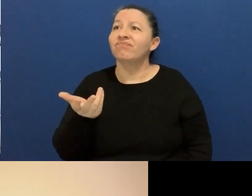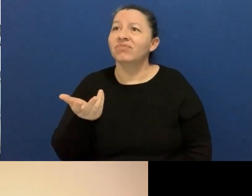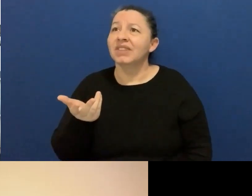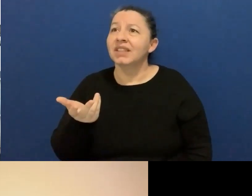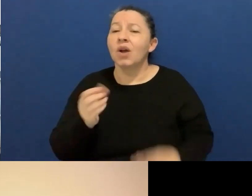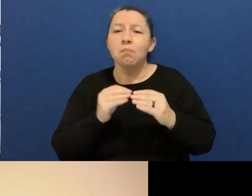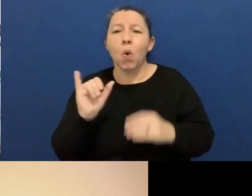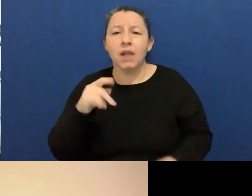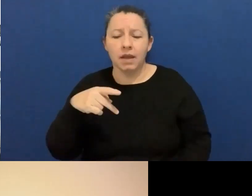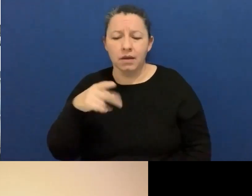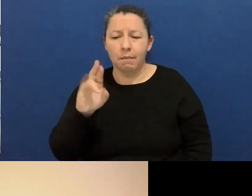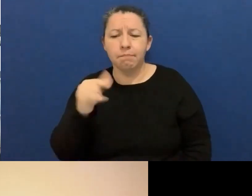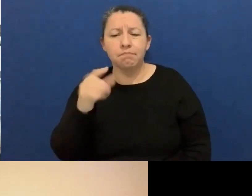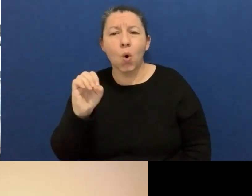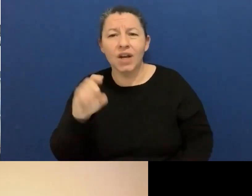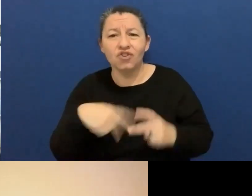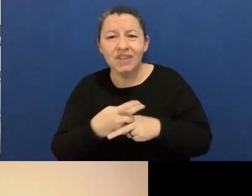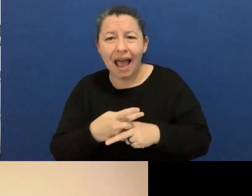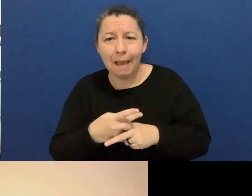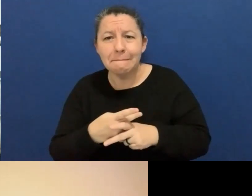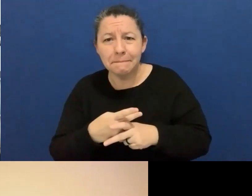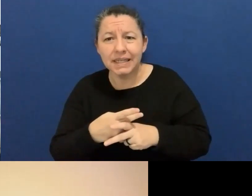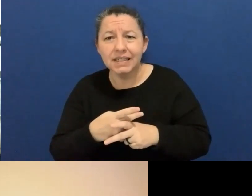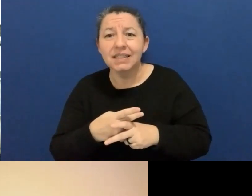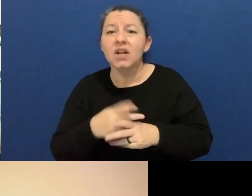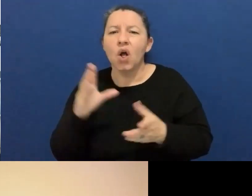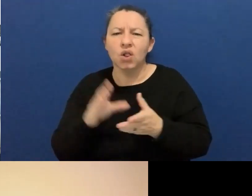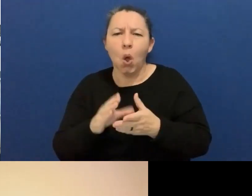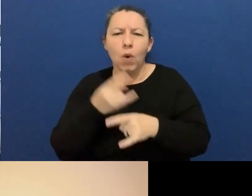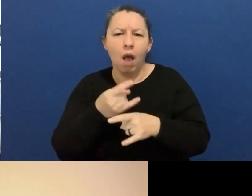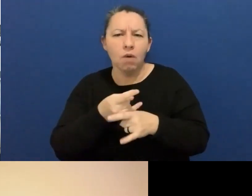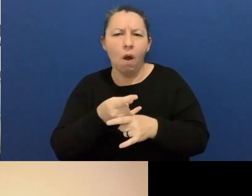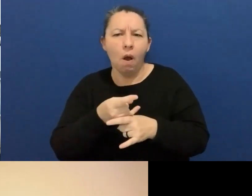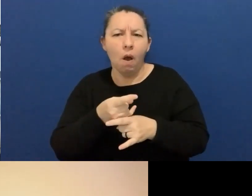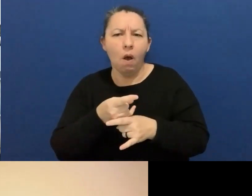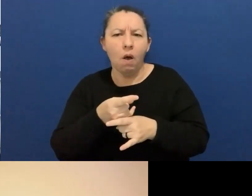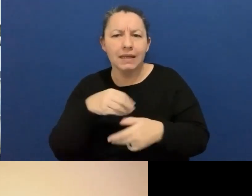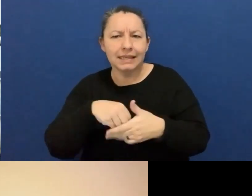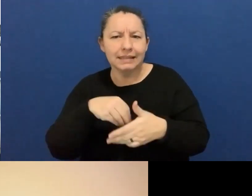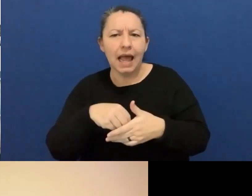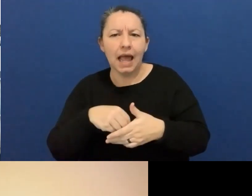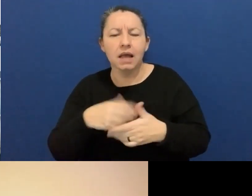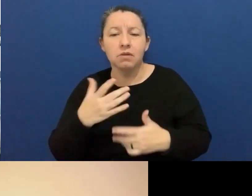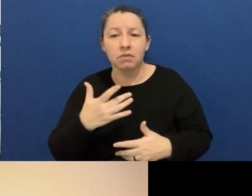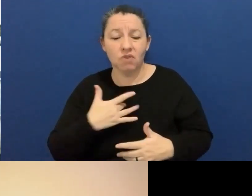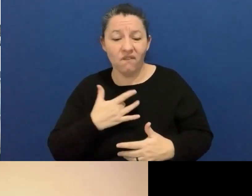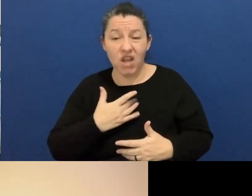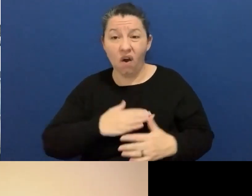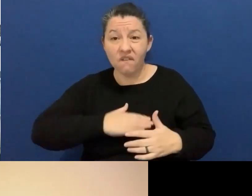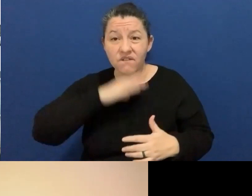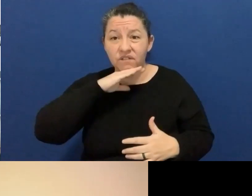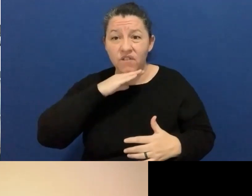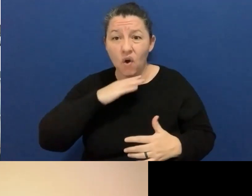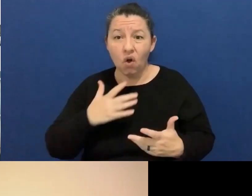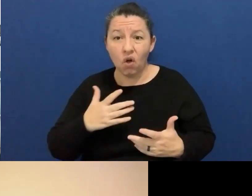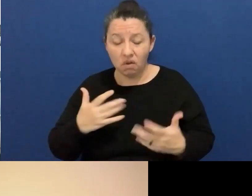porridge type of thing. And it had a low alcohol content too, so it would be very filling. That being